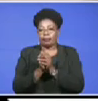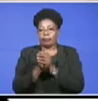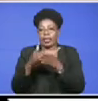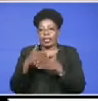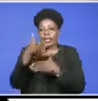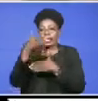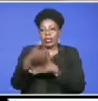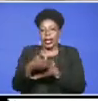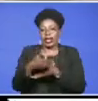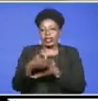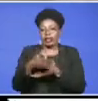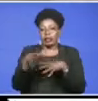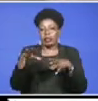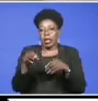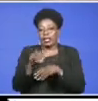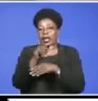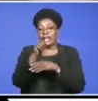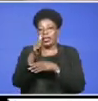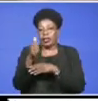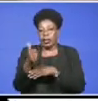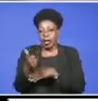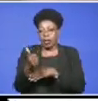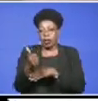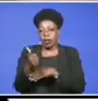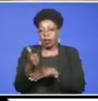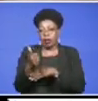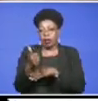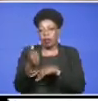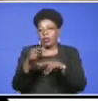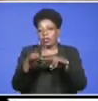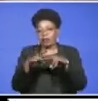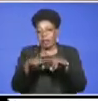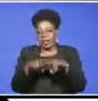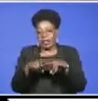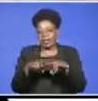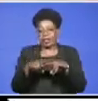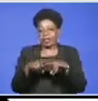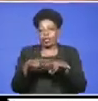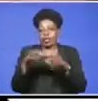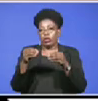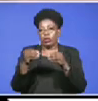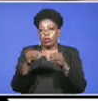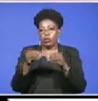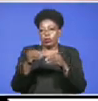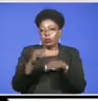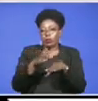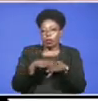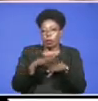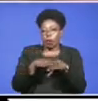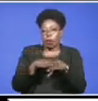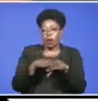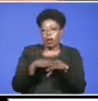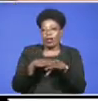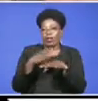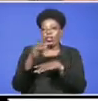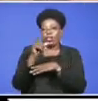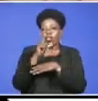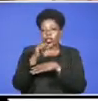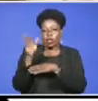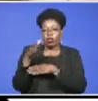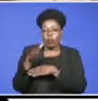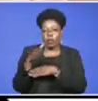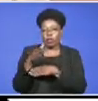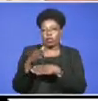Next, we massaged another secret blend of herbs and spices into chicken wings before dropping them into the